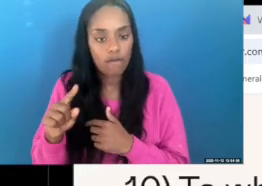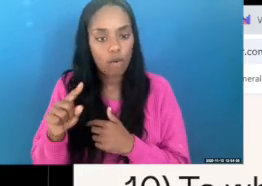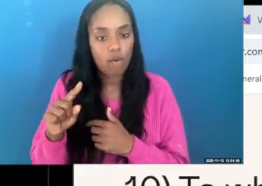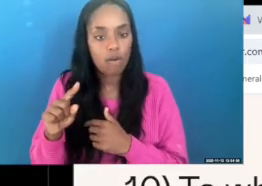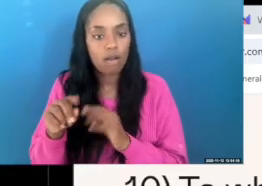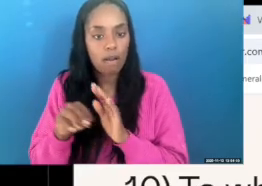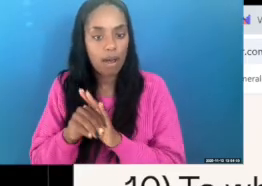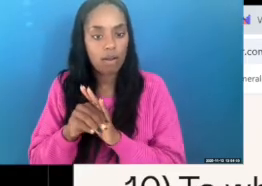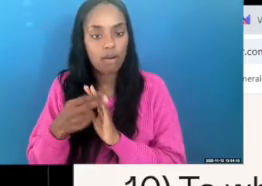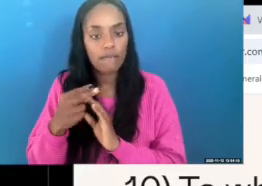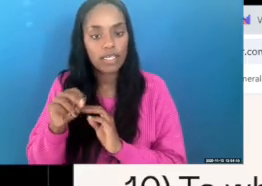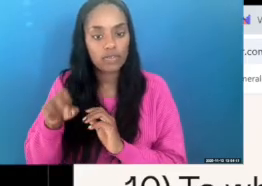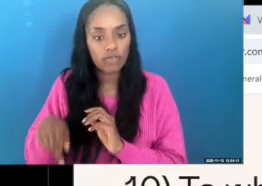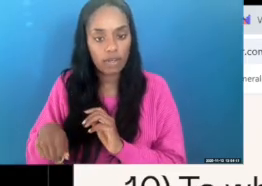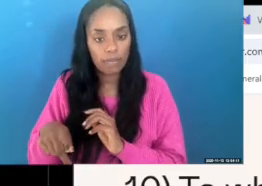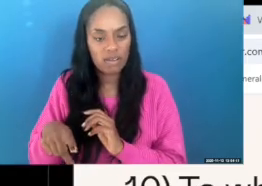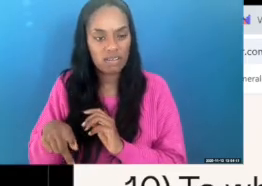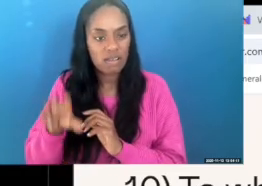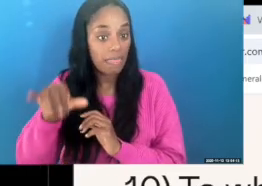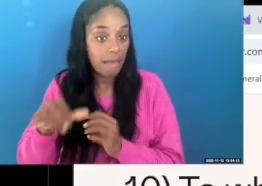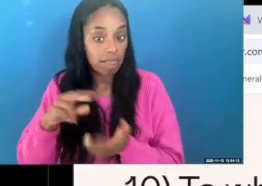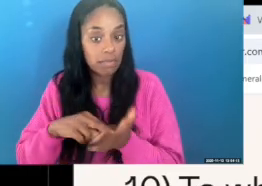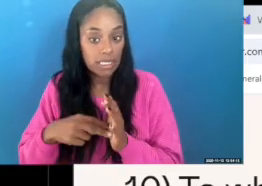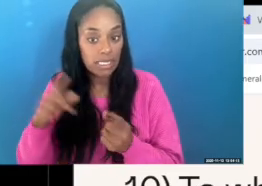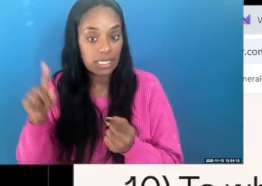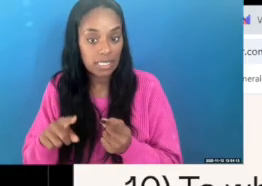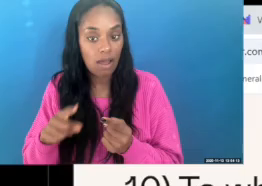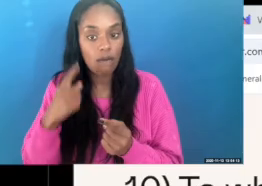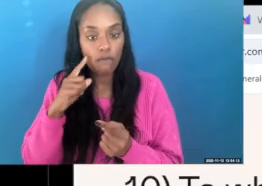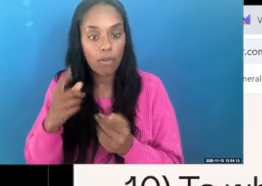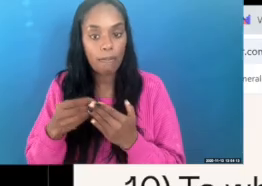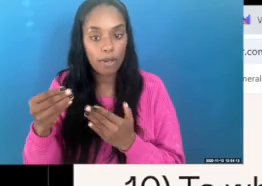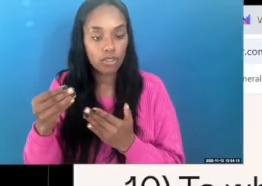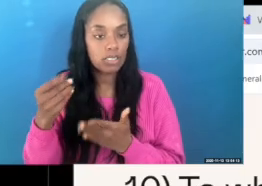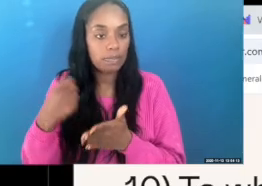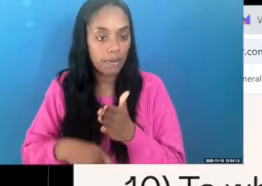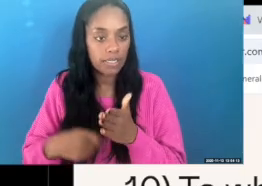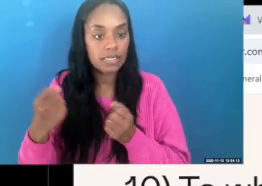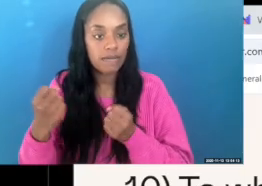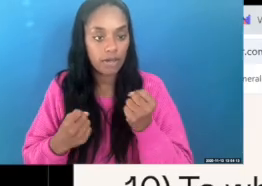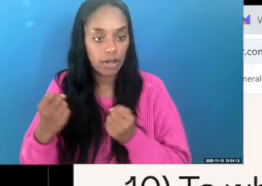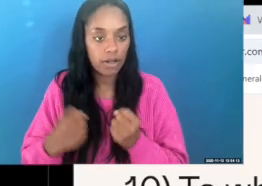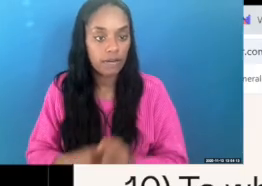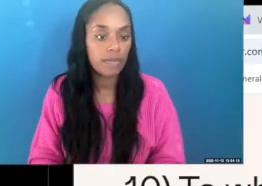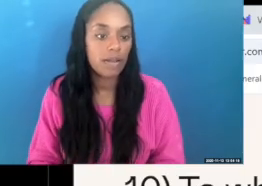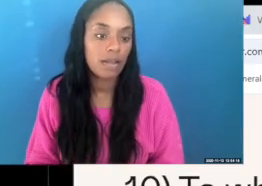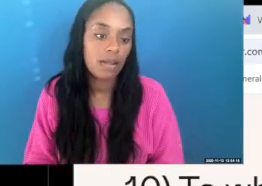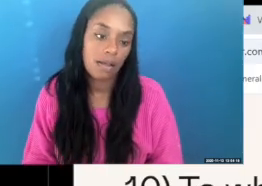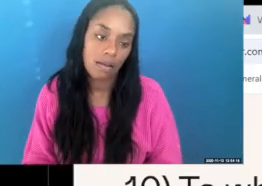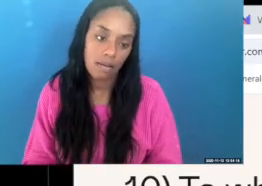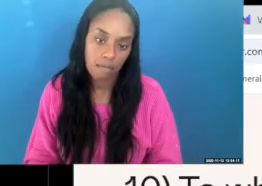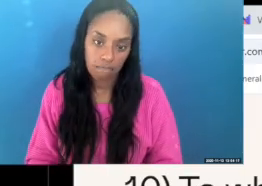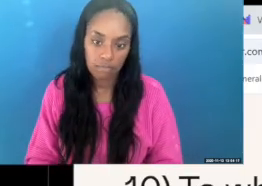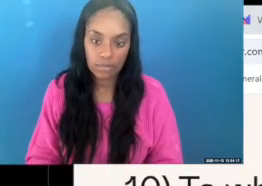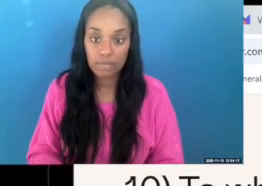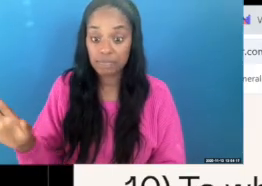is that in addition to existing HVIP incentives, or is that an alternative to the existing model of HVIP, which is to